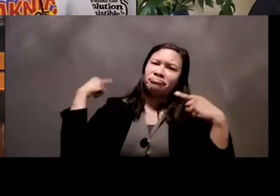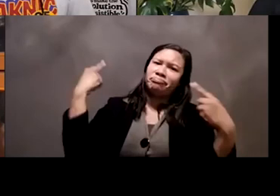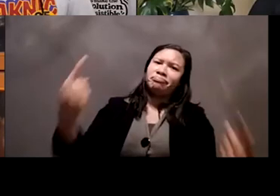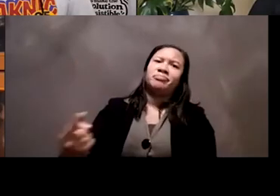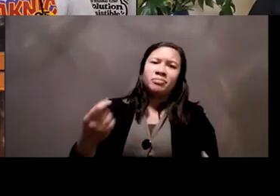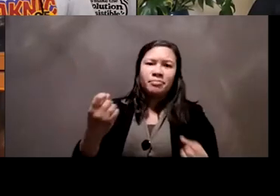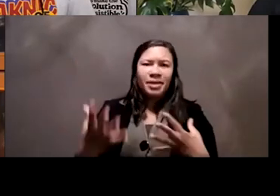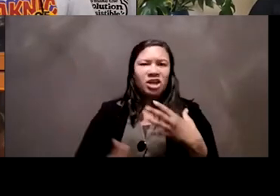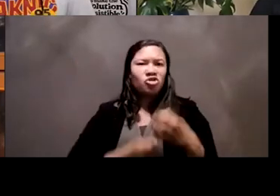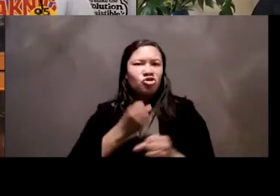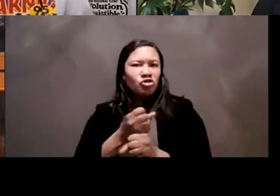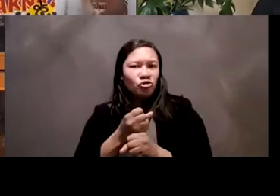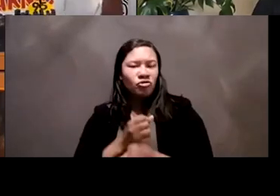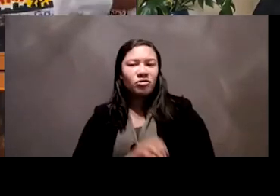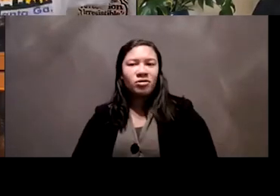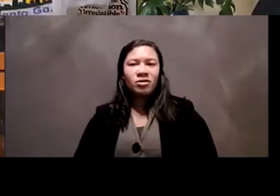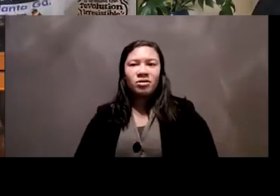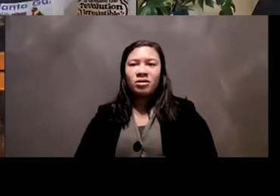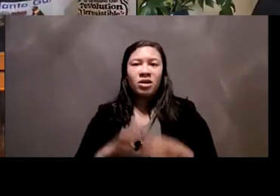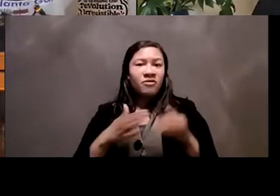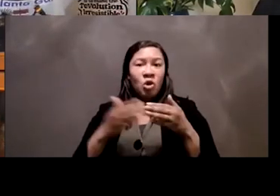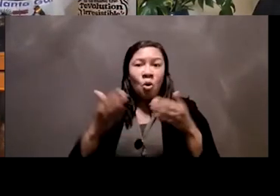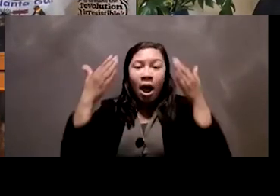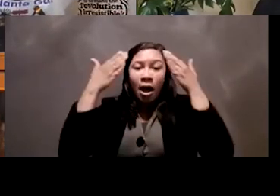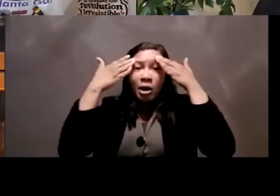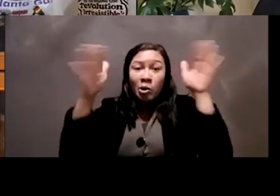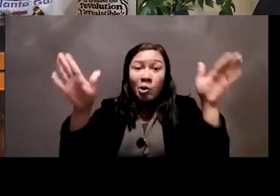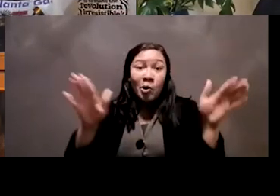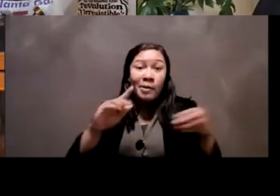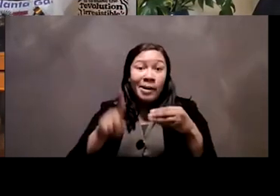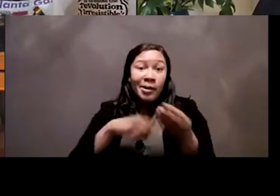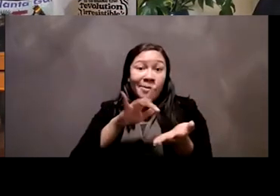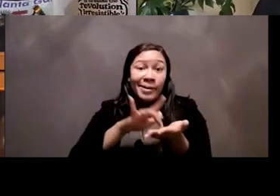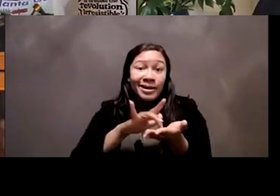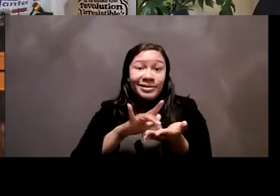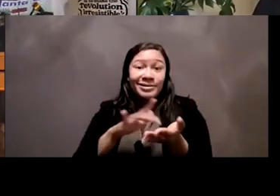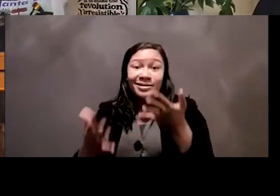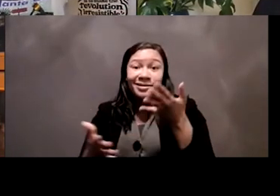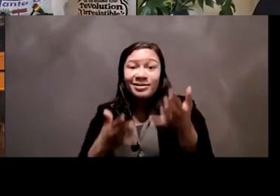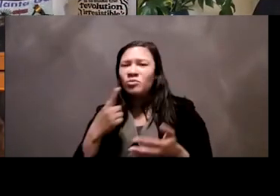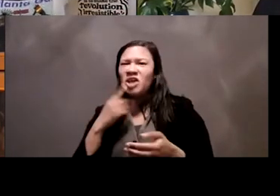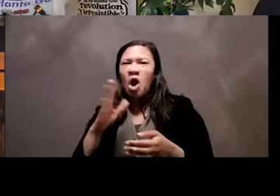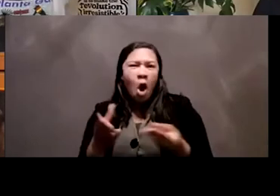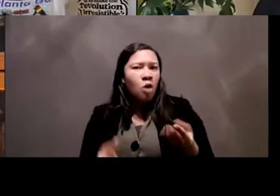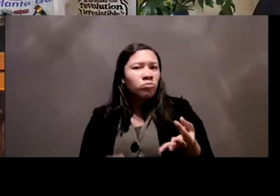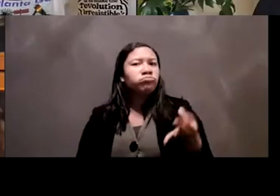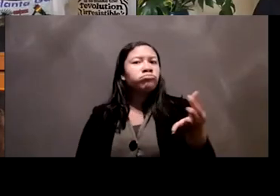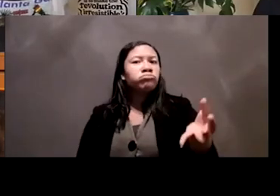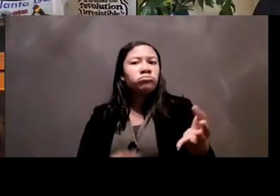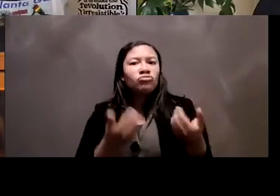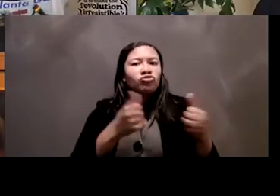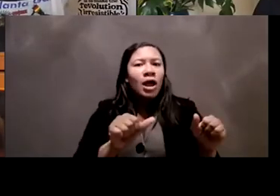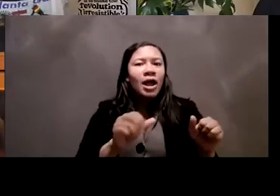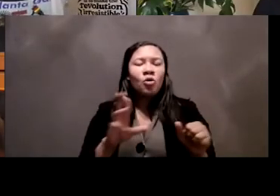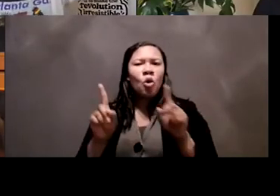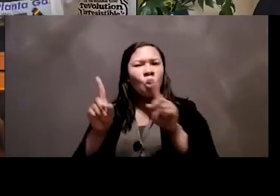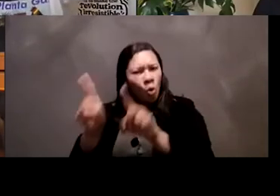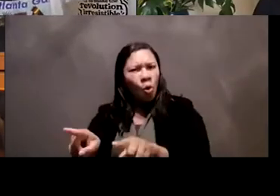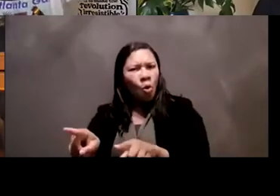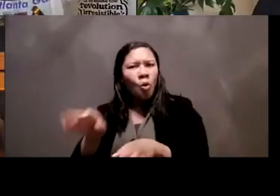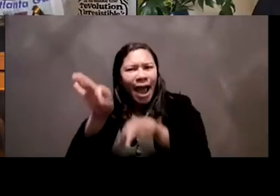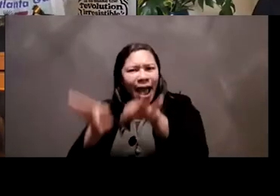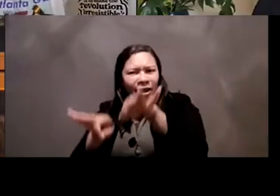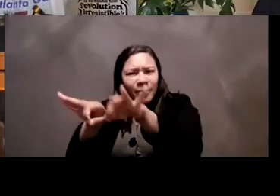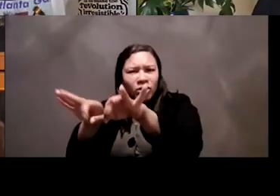knew like what it meant to really work with medicine. They were like, try this, or, you know, I'd go to acupuncture and someone would give me